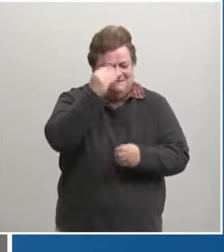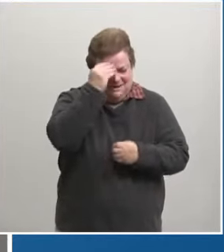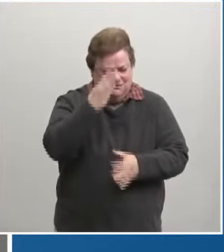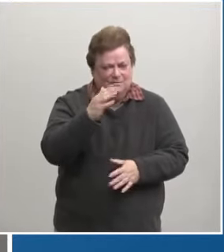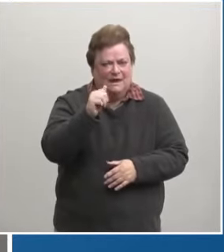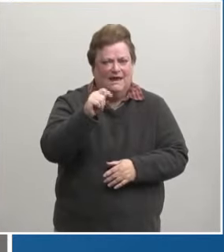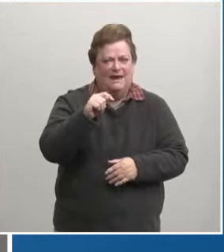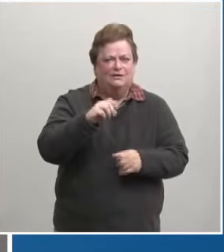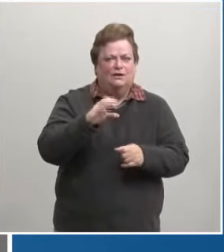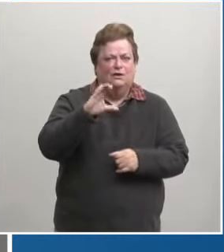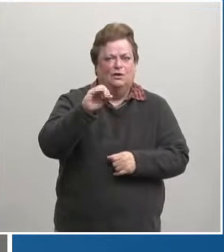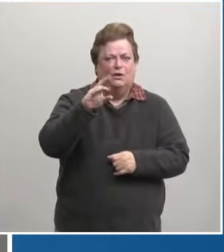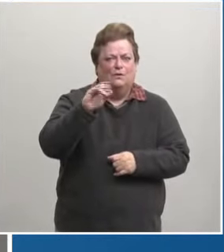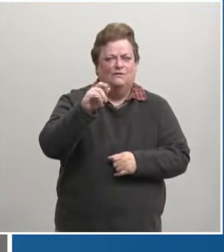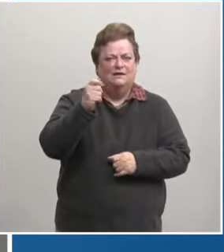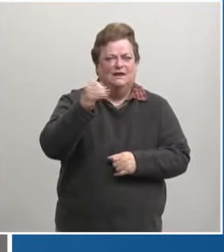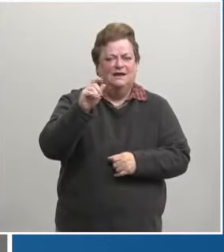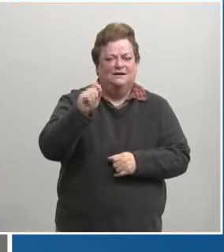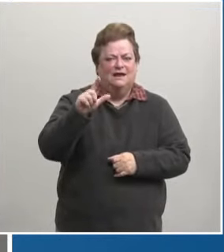at